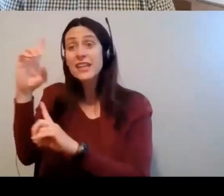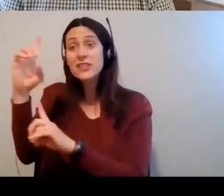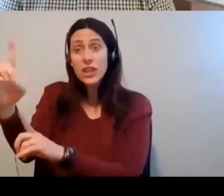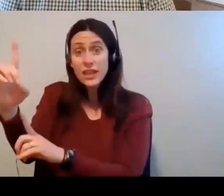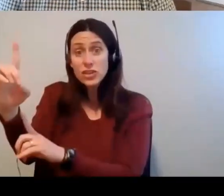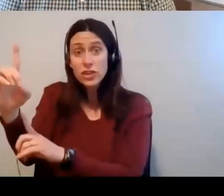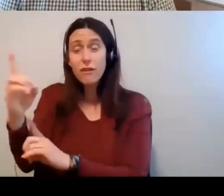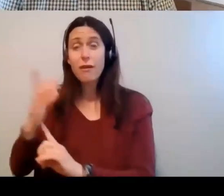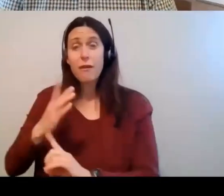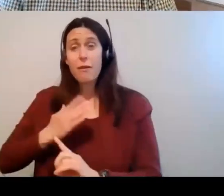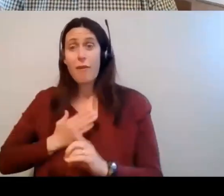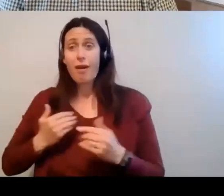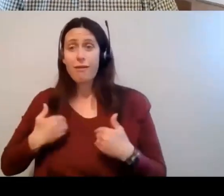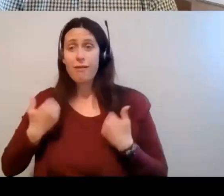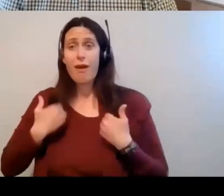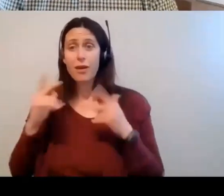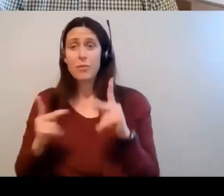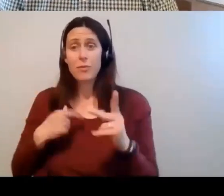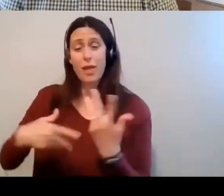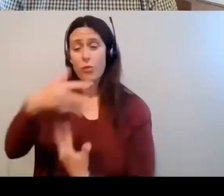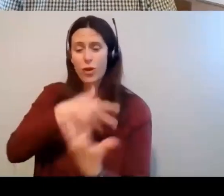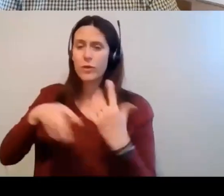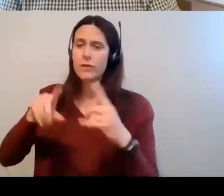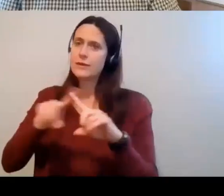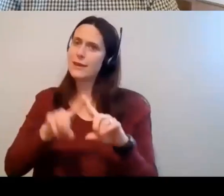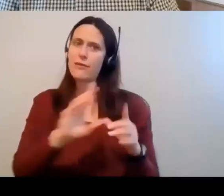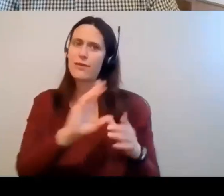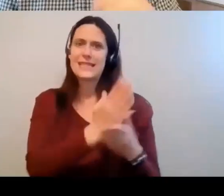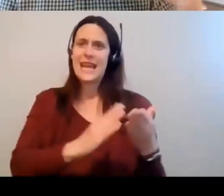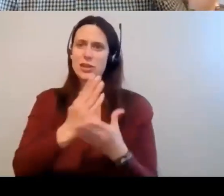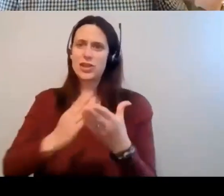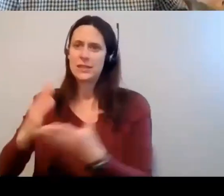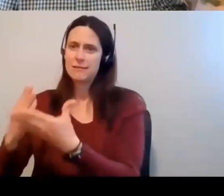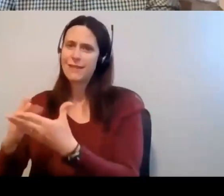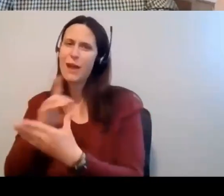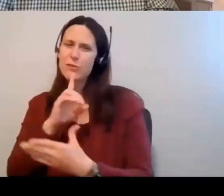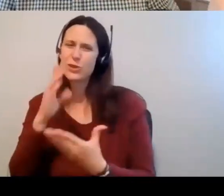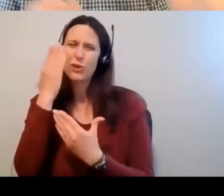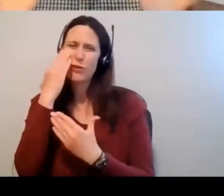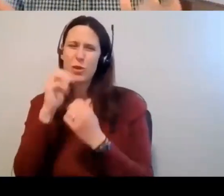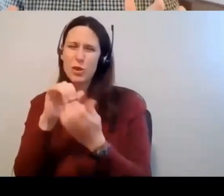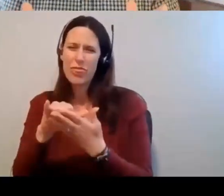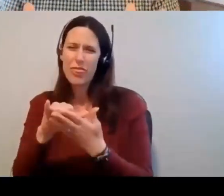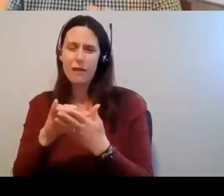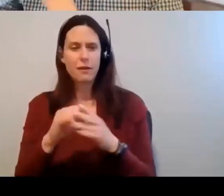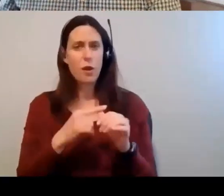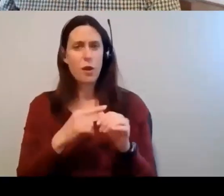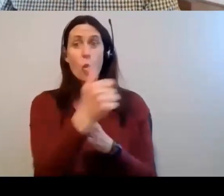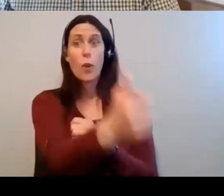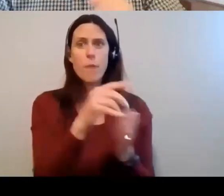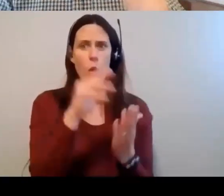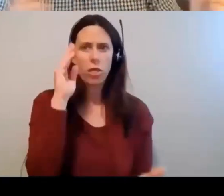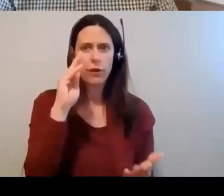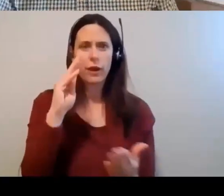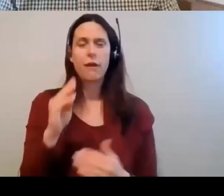that I work with, we've gone through different stages. I'm sure you're familiar with, is it remote learning? Is it hybrid learning? Is it all